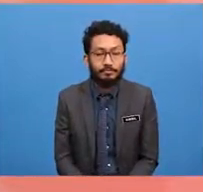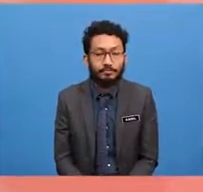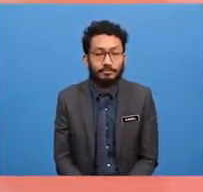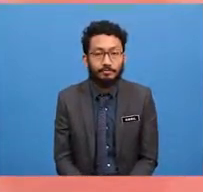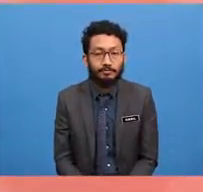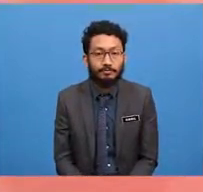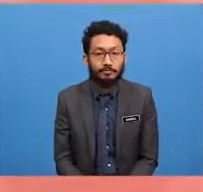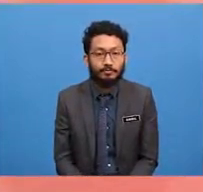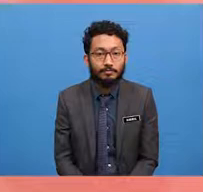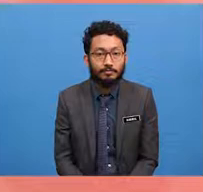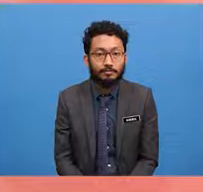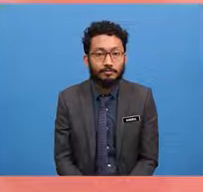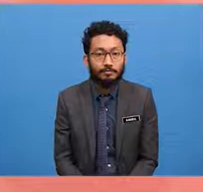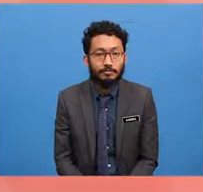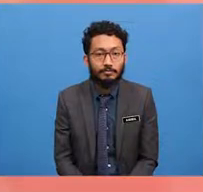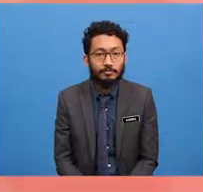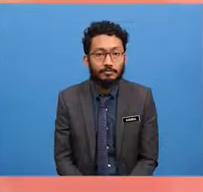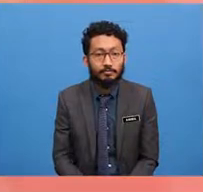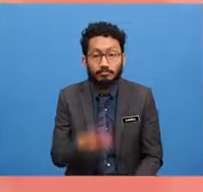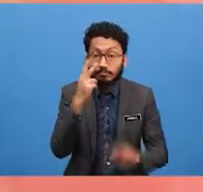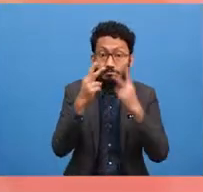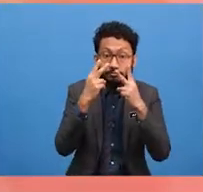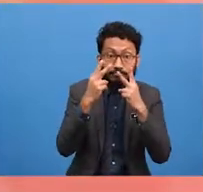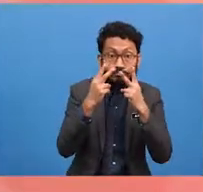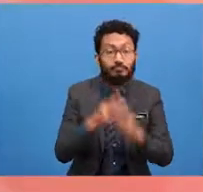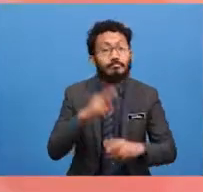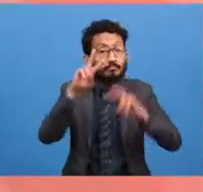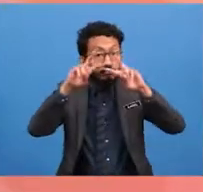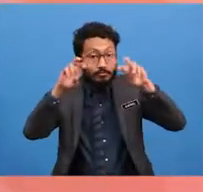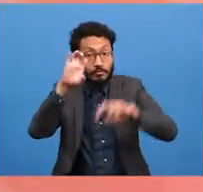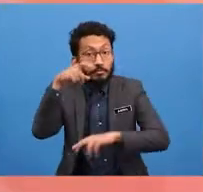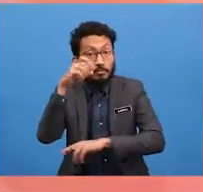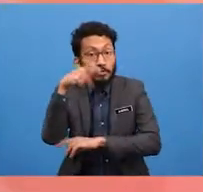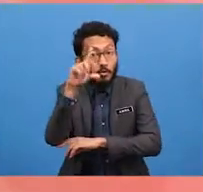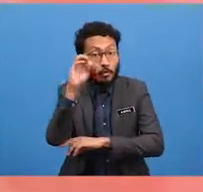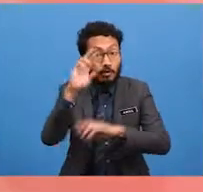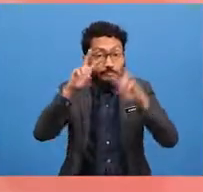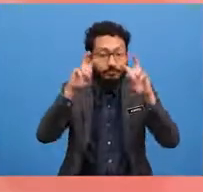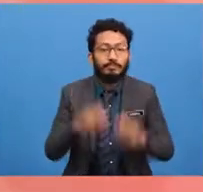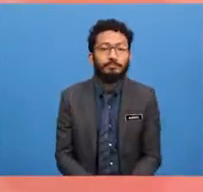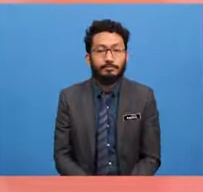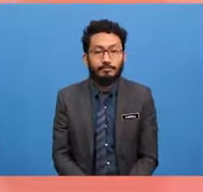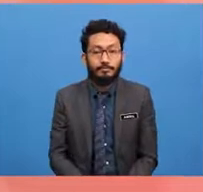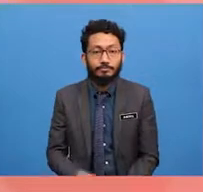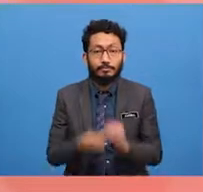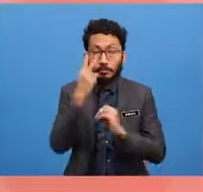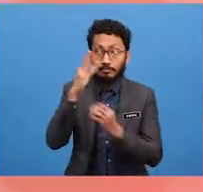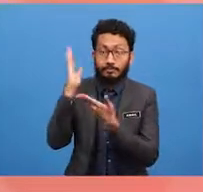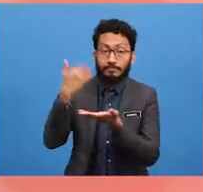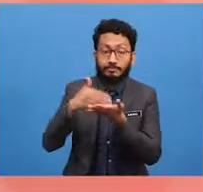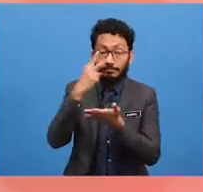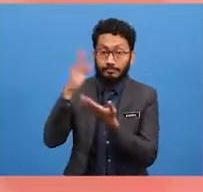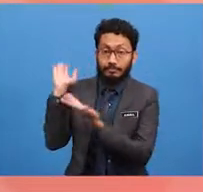to explore. They spend hours in the hotel bar and ran up a huge bill. It